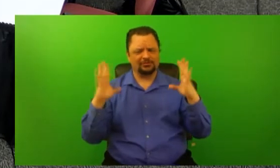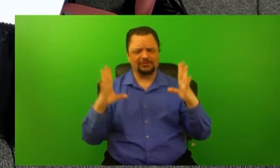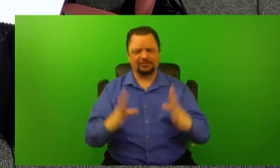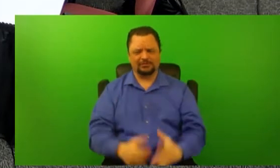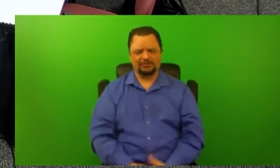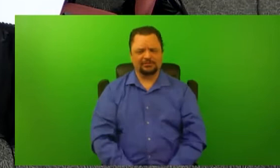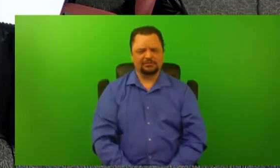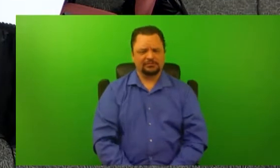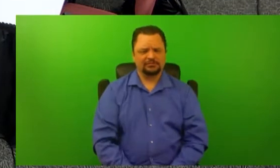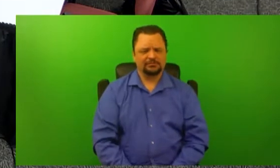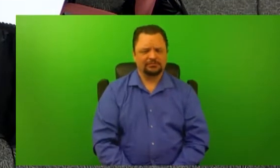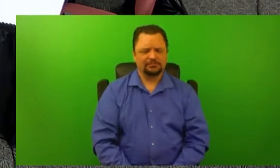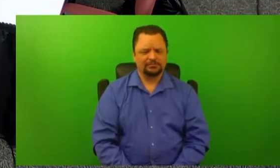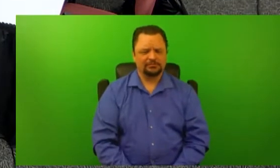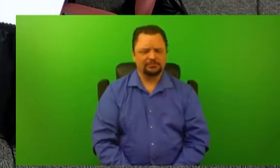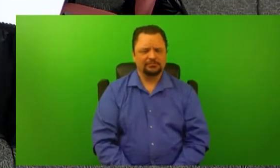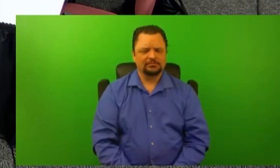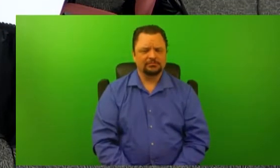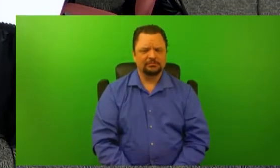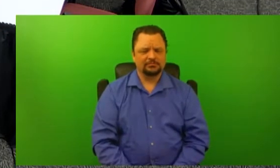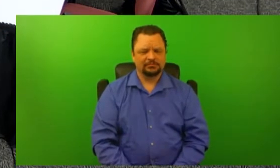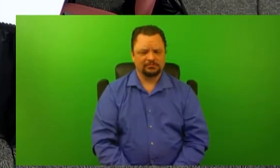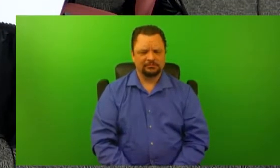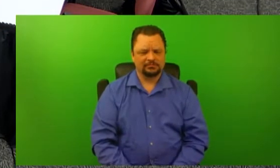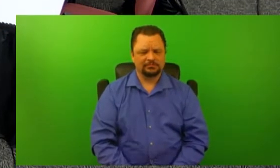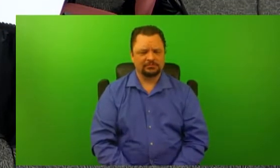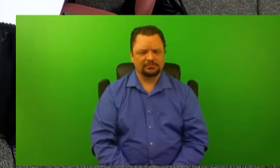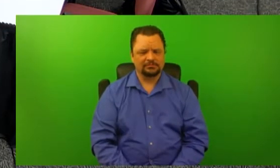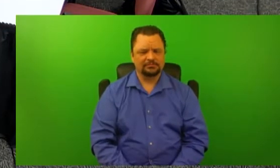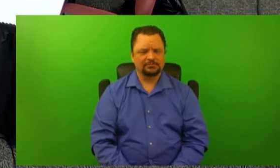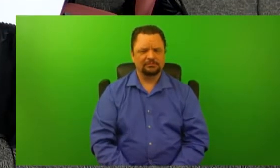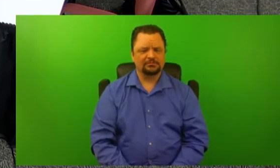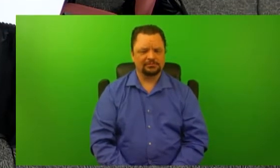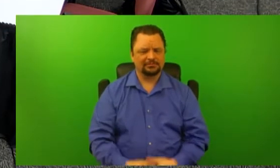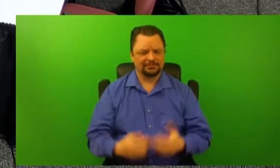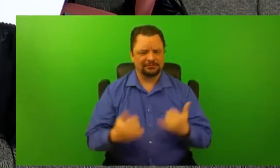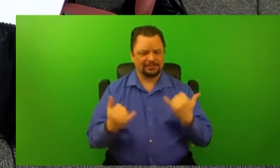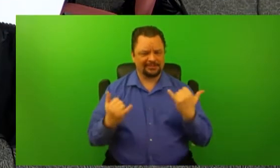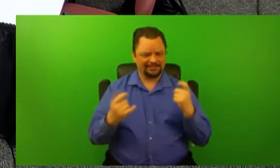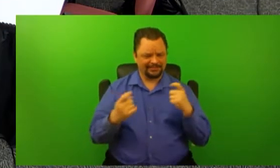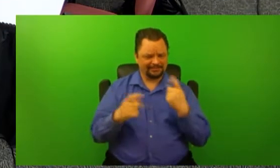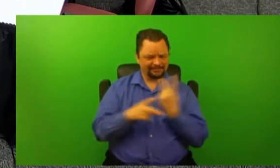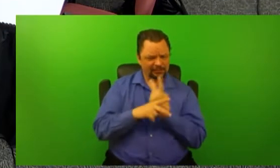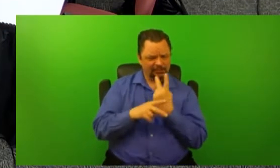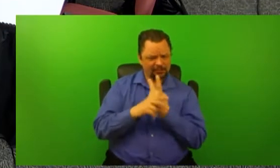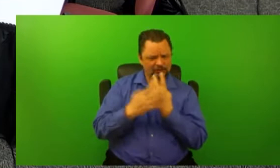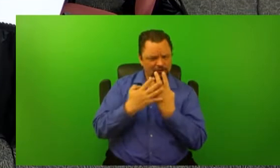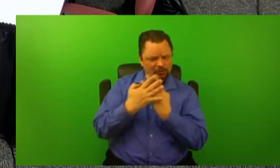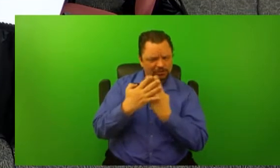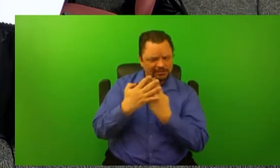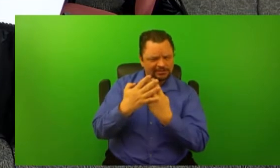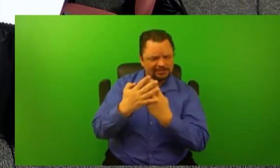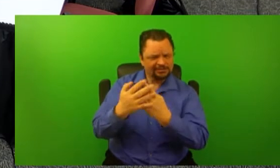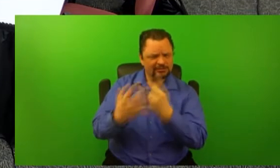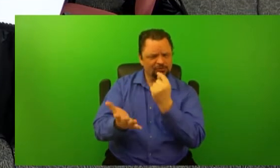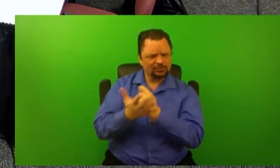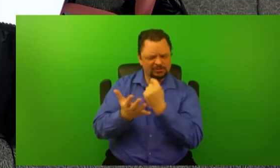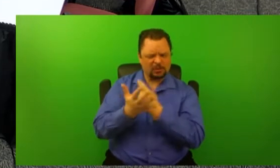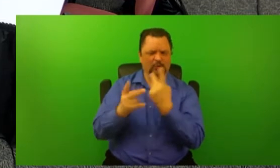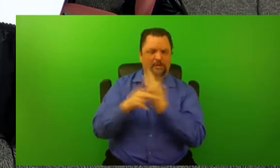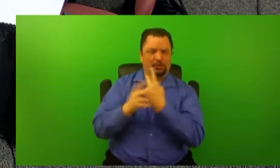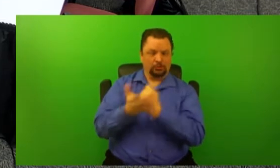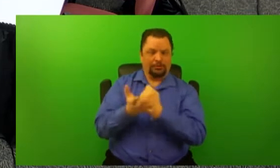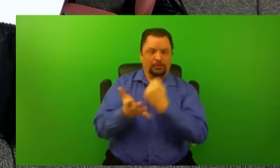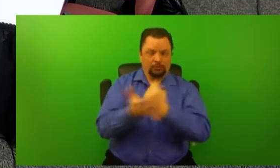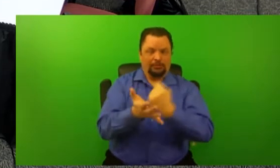contract is for screening and treatment. And a little more explanation about